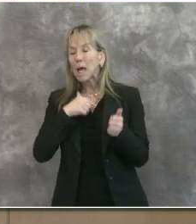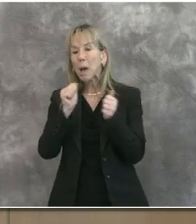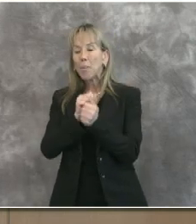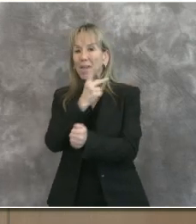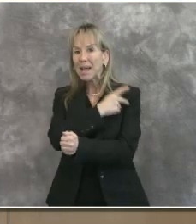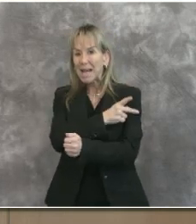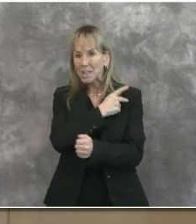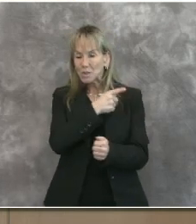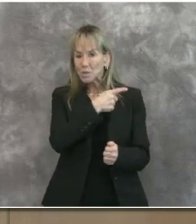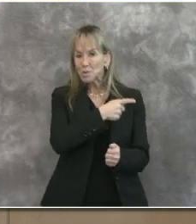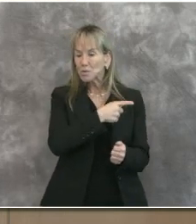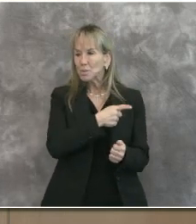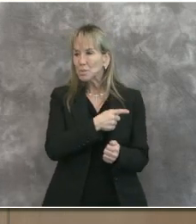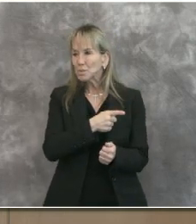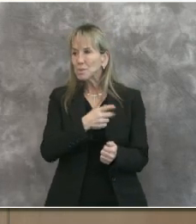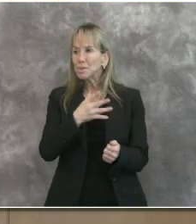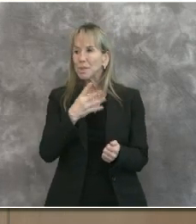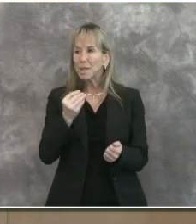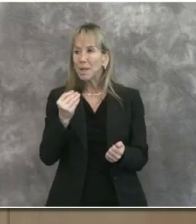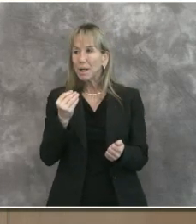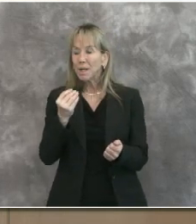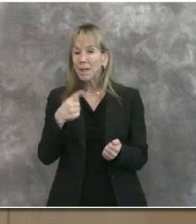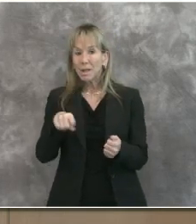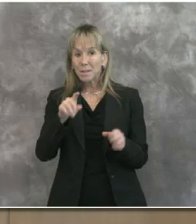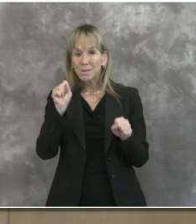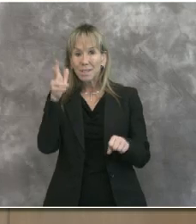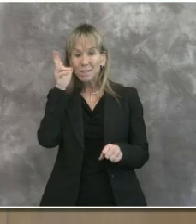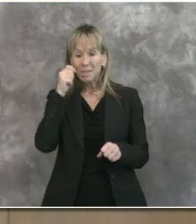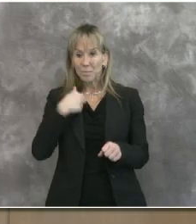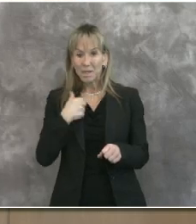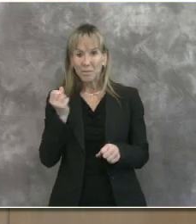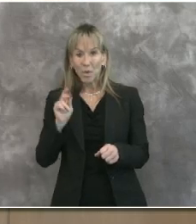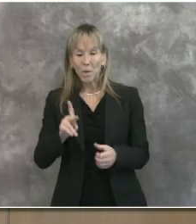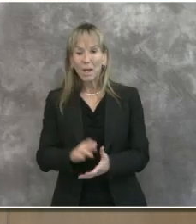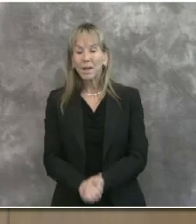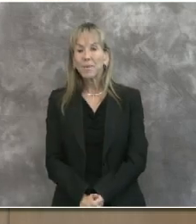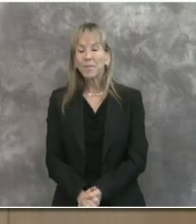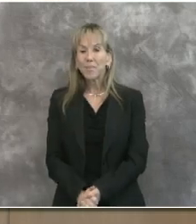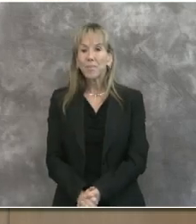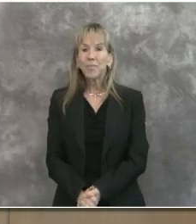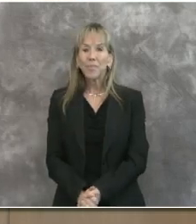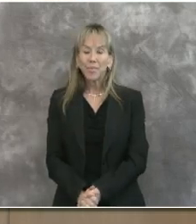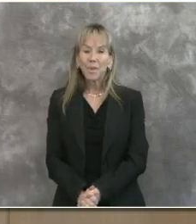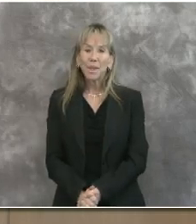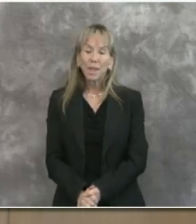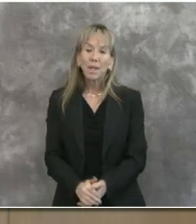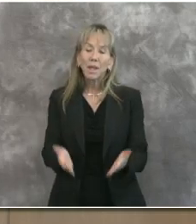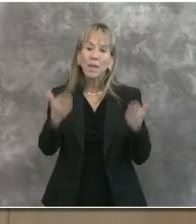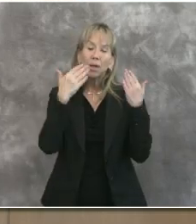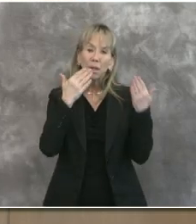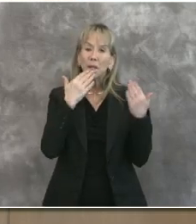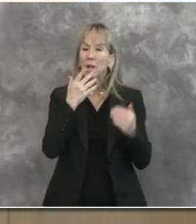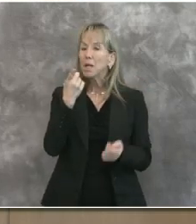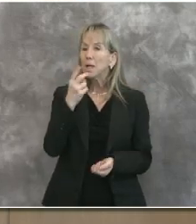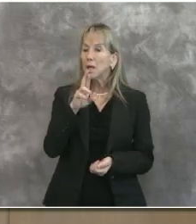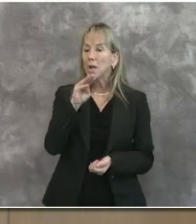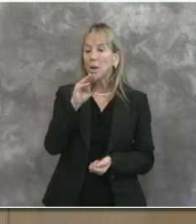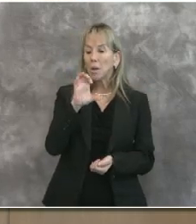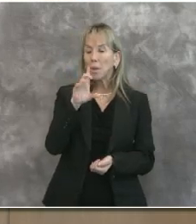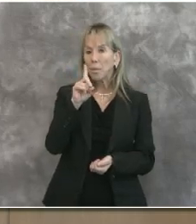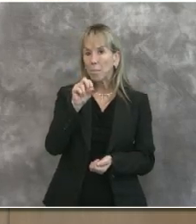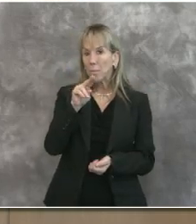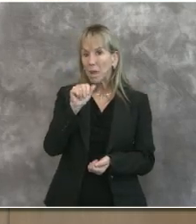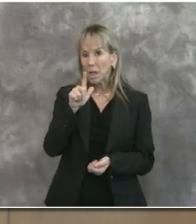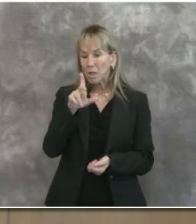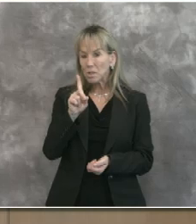And I'm sorry, I can't hear. Can you guys hear me okay? We can hear you. Oh, great. Okay, great. Thank you. Dr. McDonald, I actually had